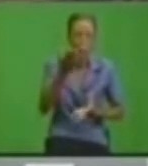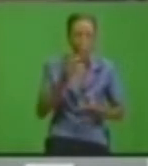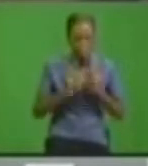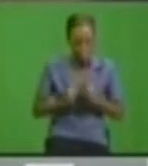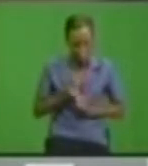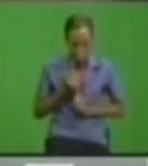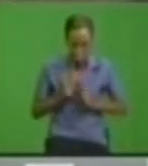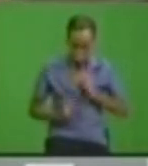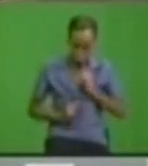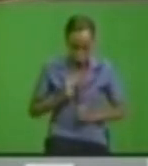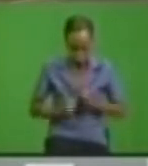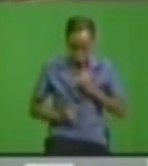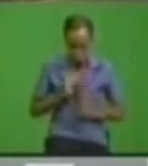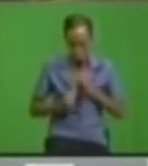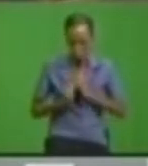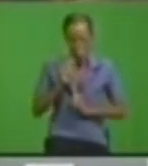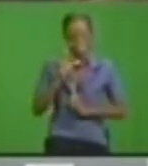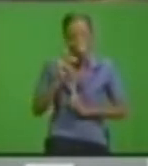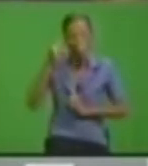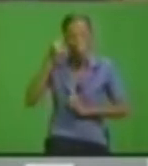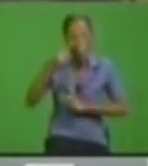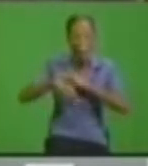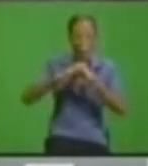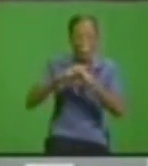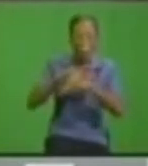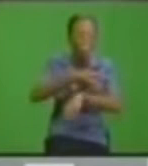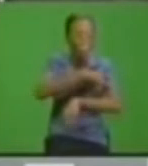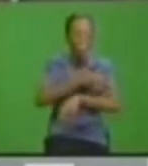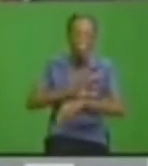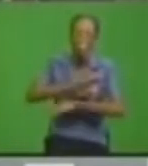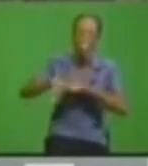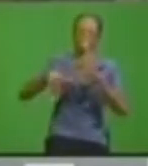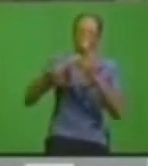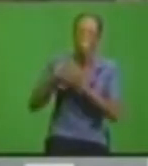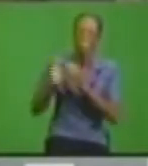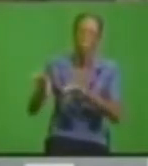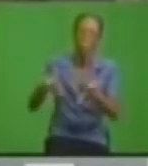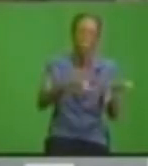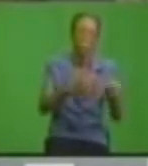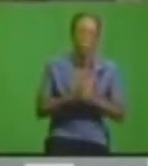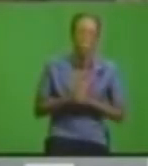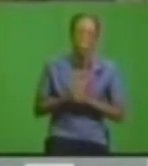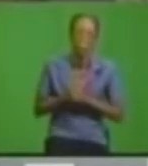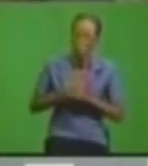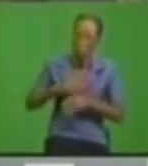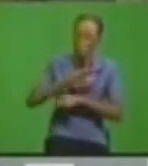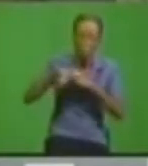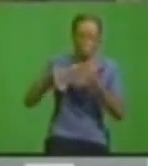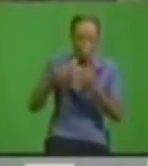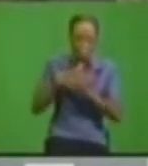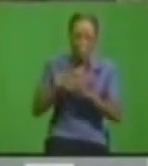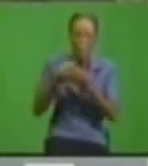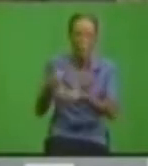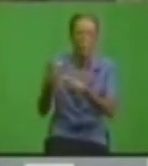thing, but always about regional empowerment, collectively and individually